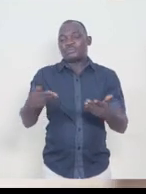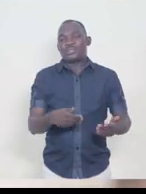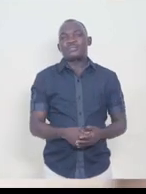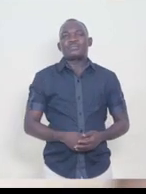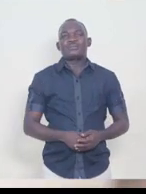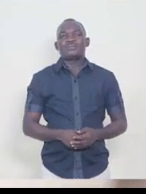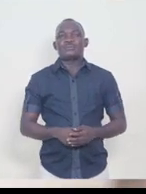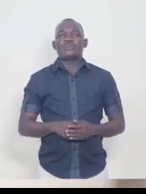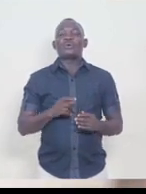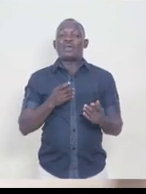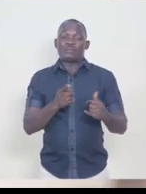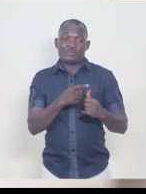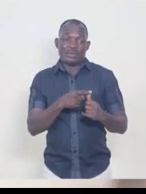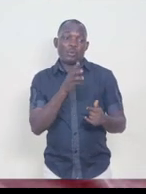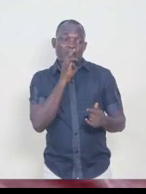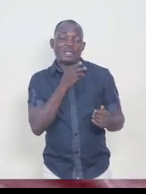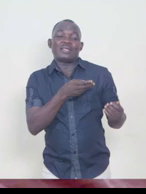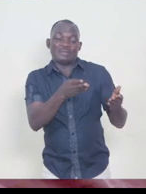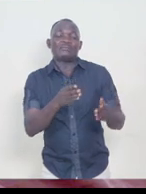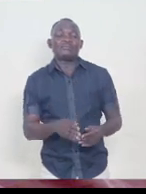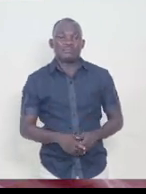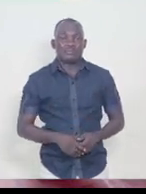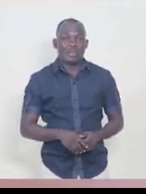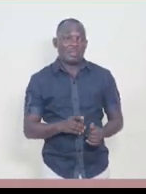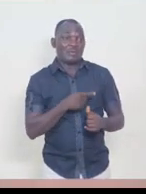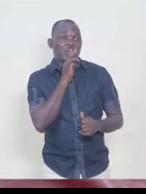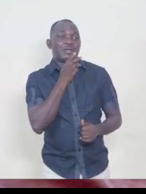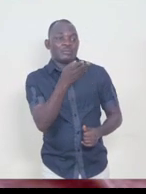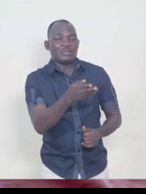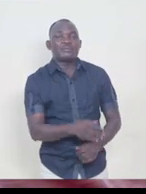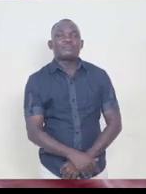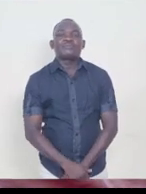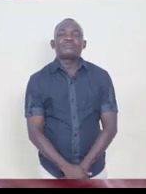Bring anything. Then I'll get you water first. Okay. Okay.